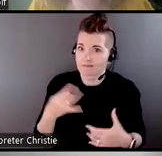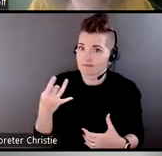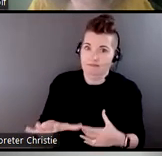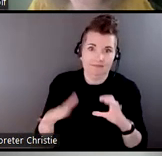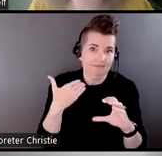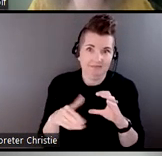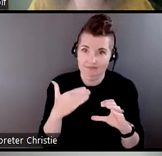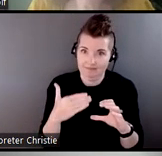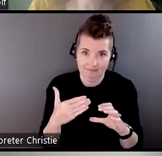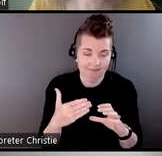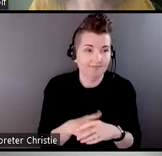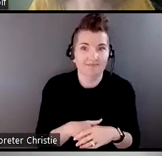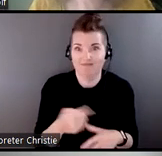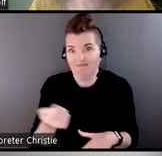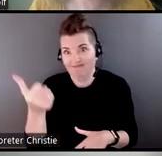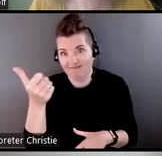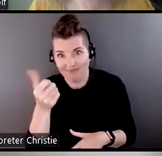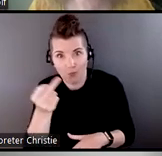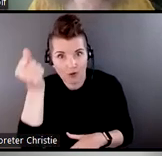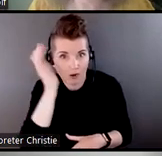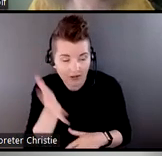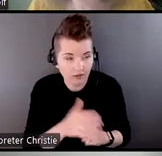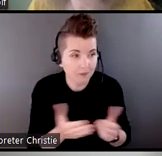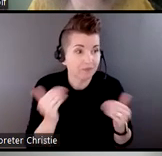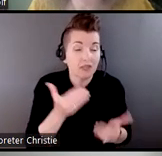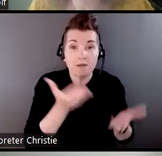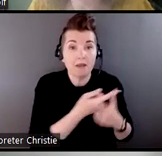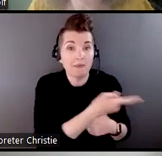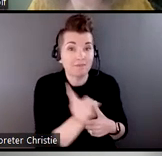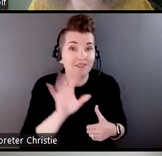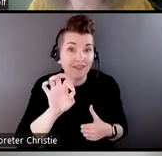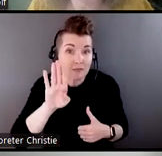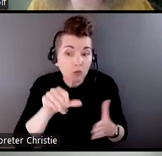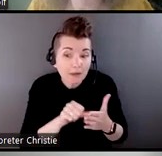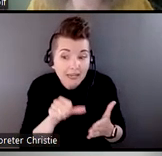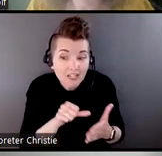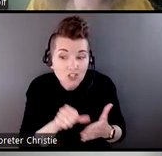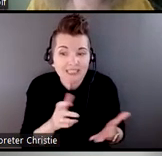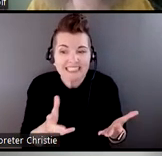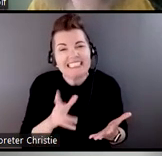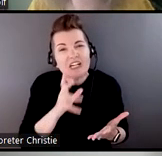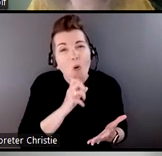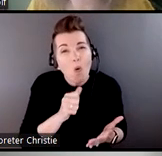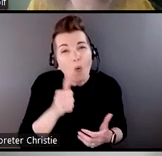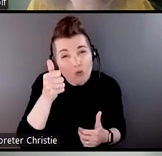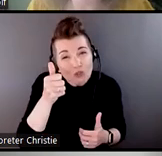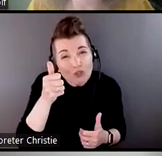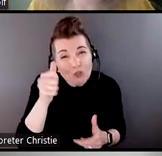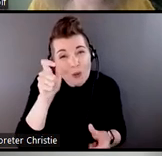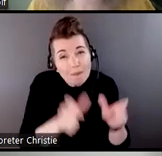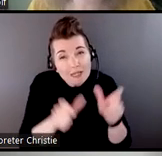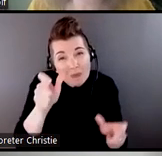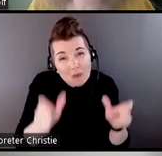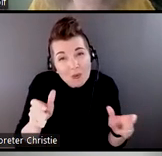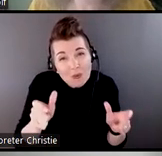have a Facebook page? Do you have, I hate to say older because I'm older myself, I'm a grandma, but do you have older people on